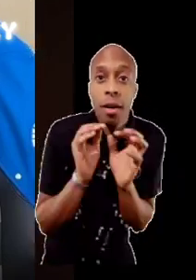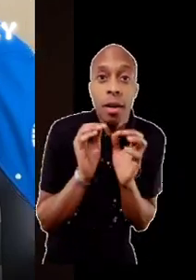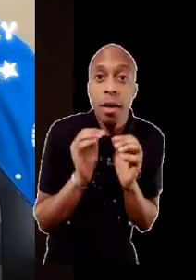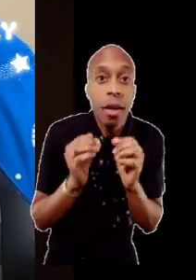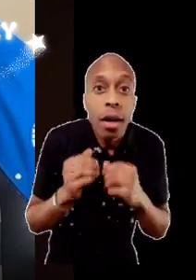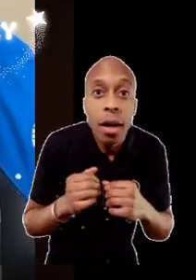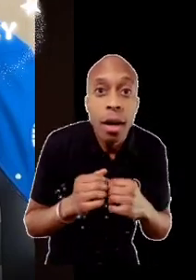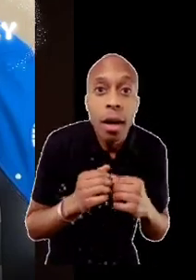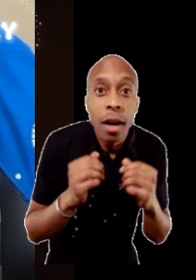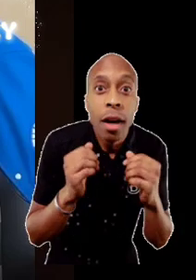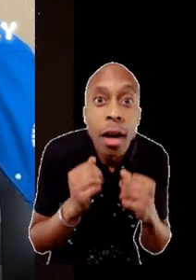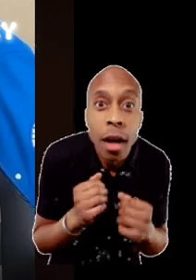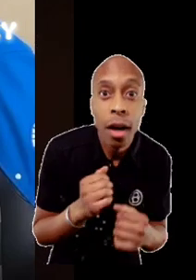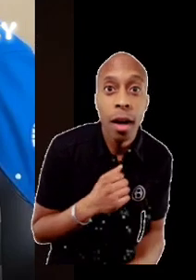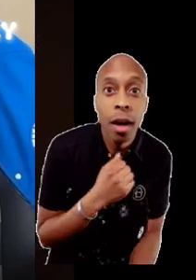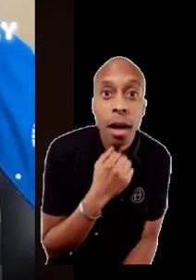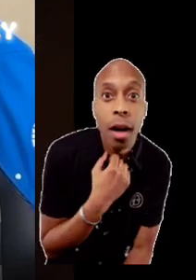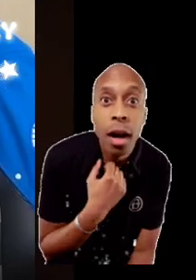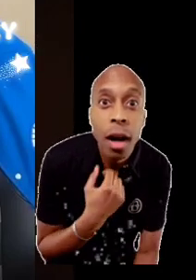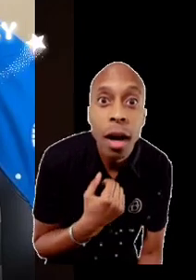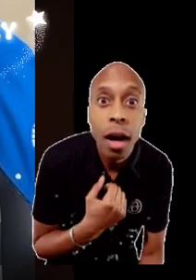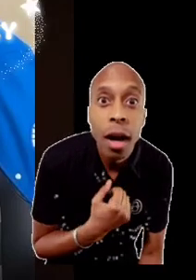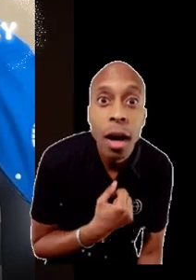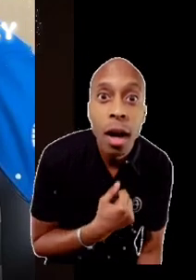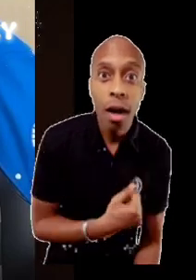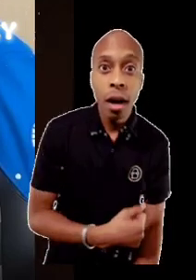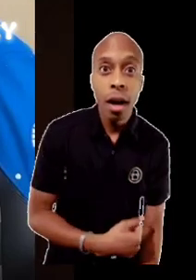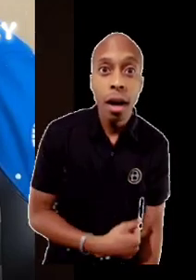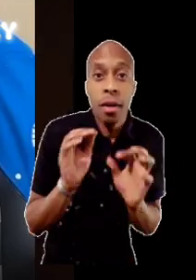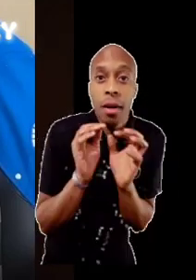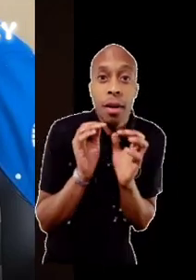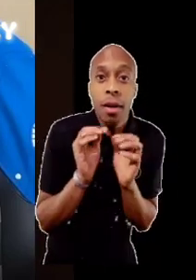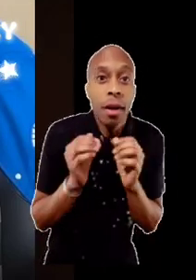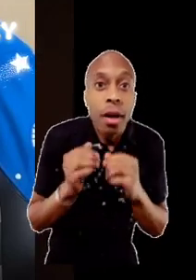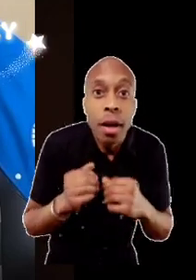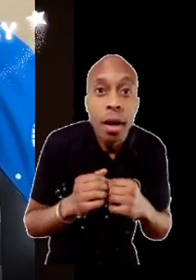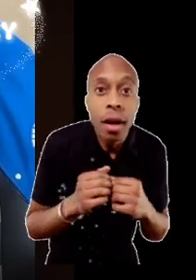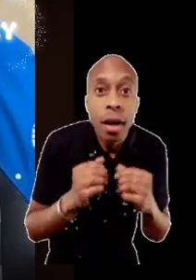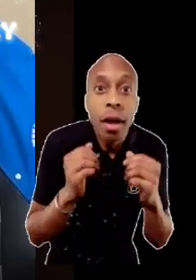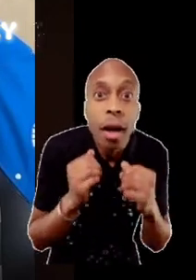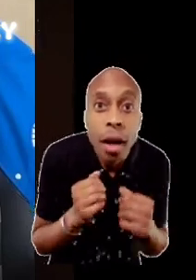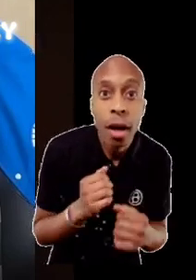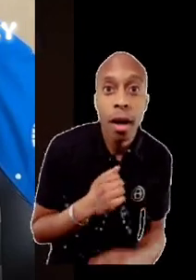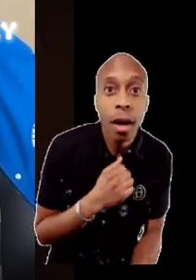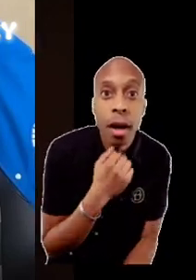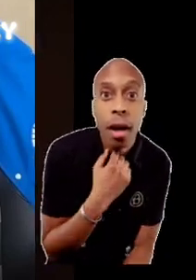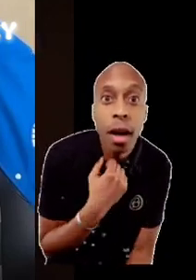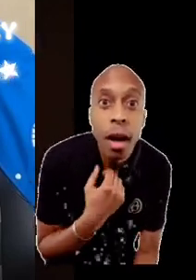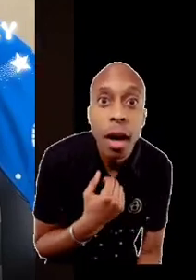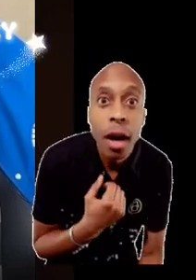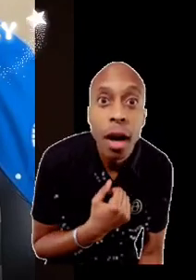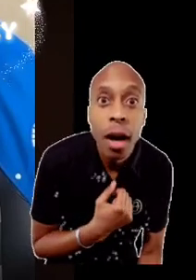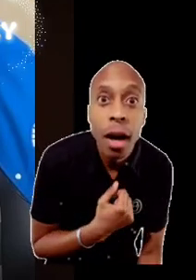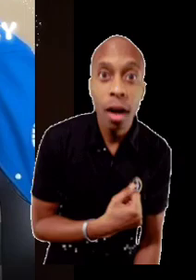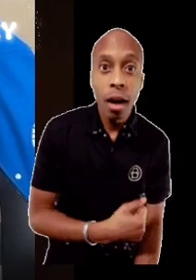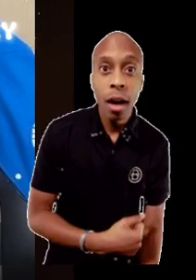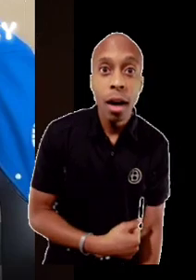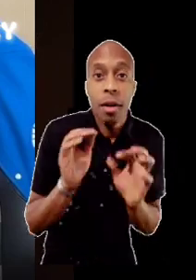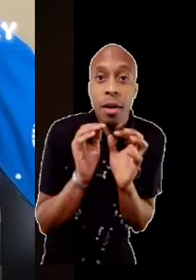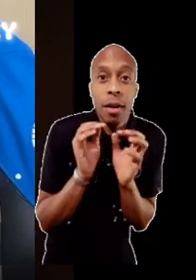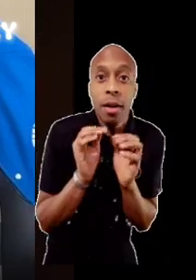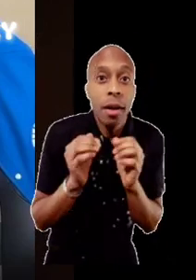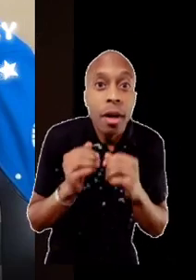picking when I give a damn. And you know how me I gonna make some of them get in a trouble? With a pure heart